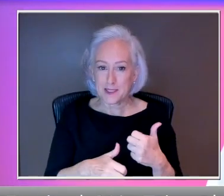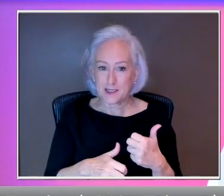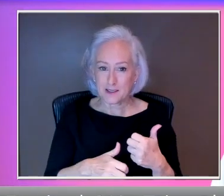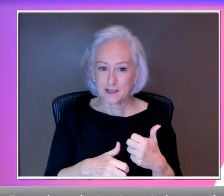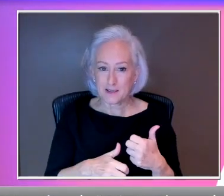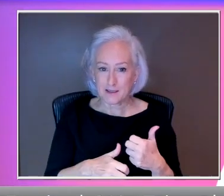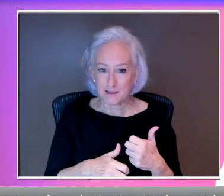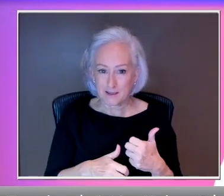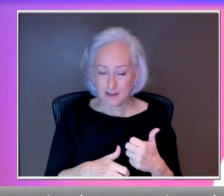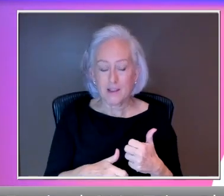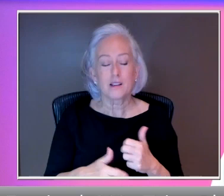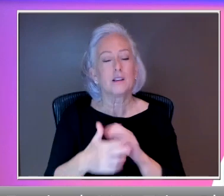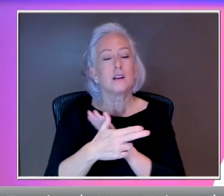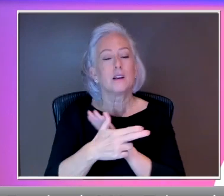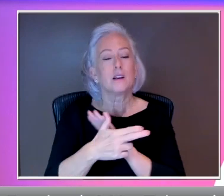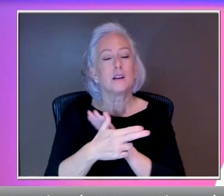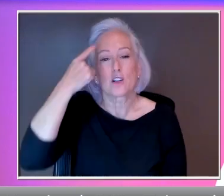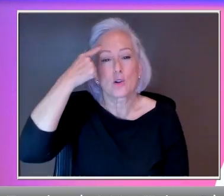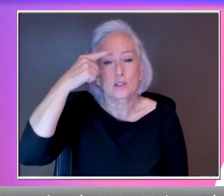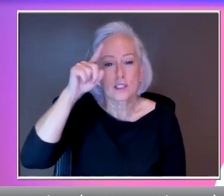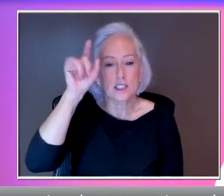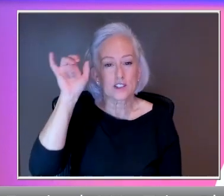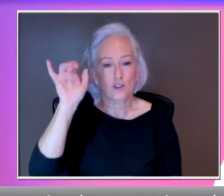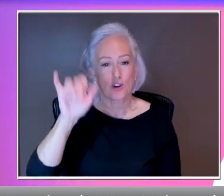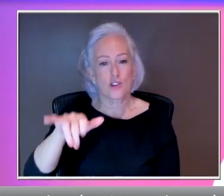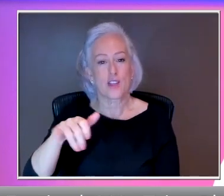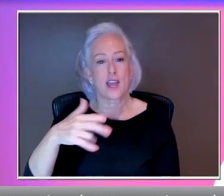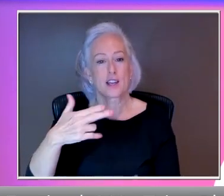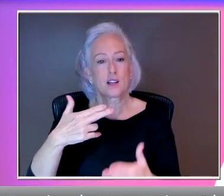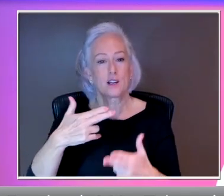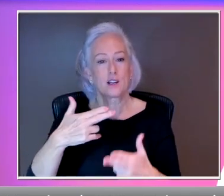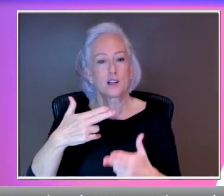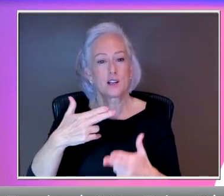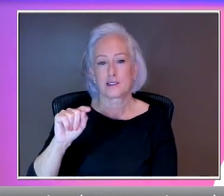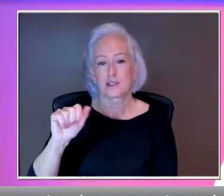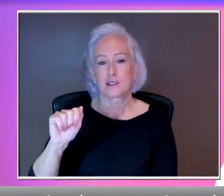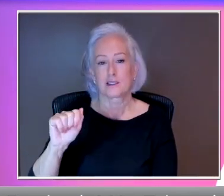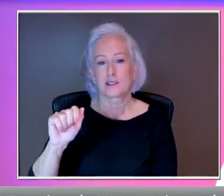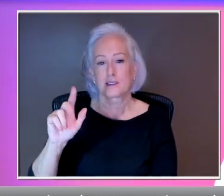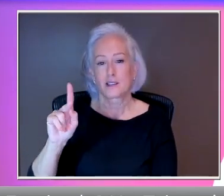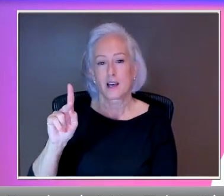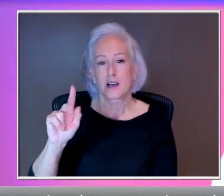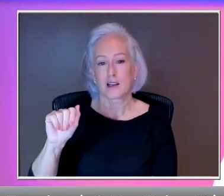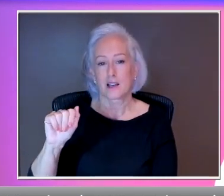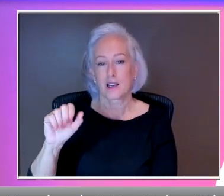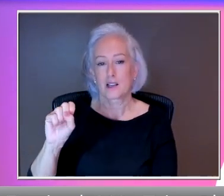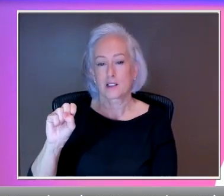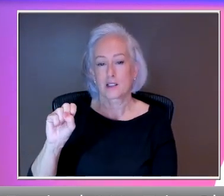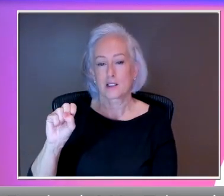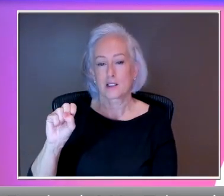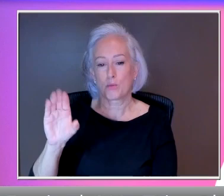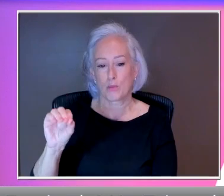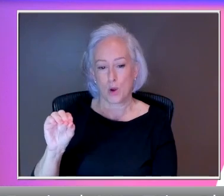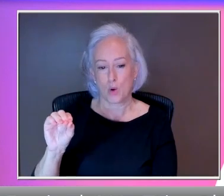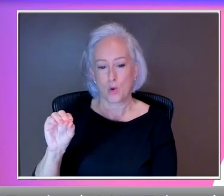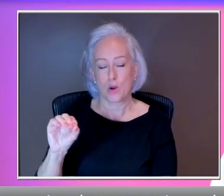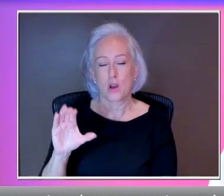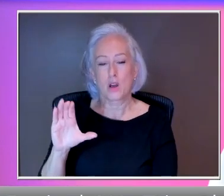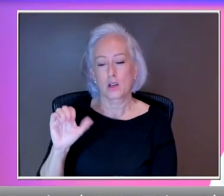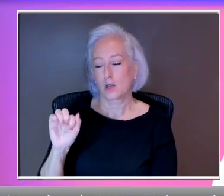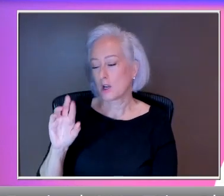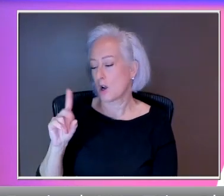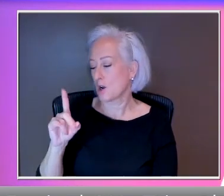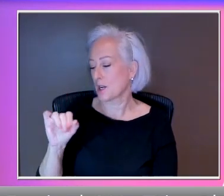this, they also call it Takotsubo. Cardiomyopathy. Okay, so there are patients with a